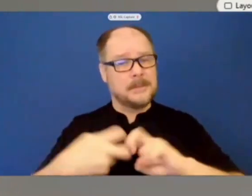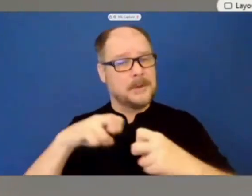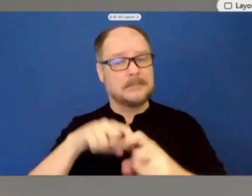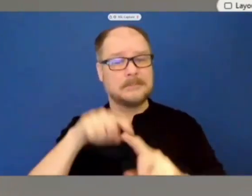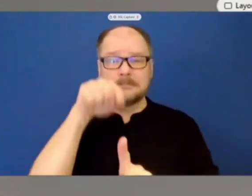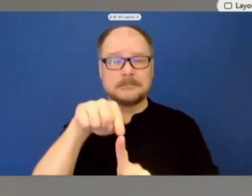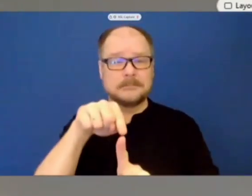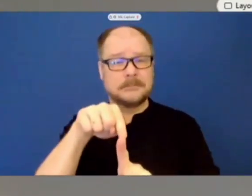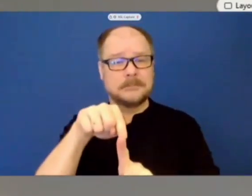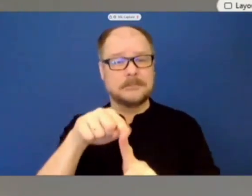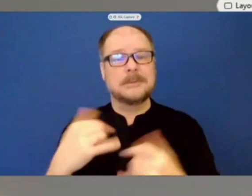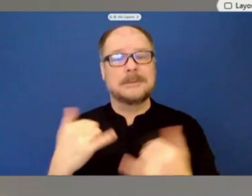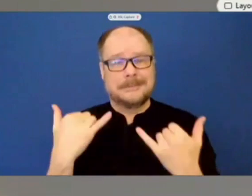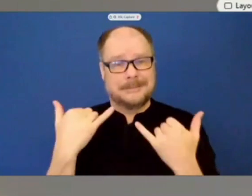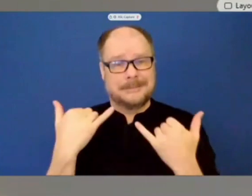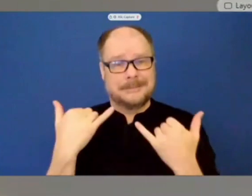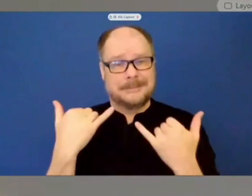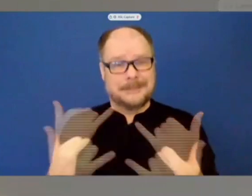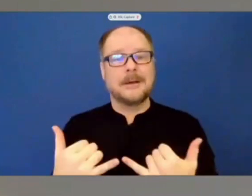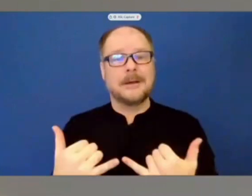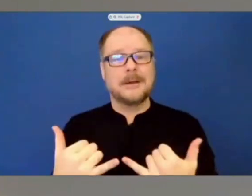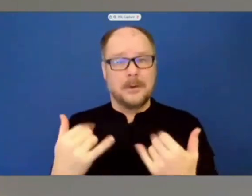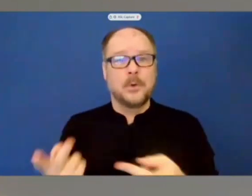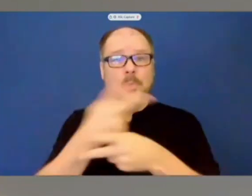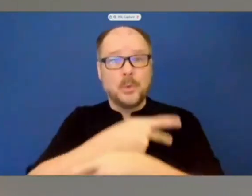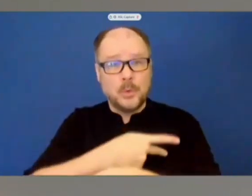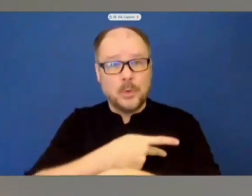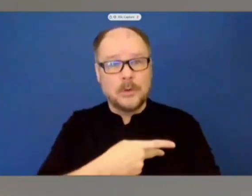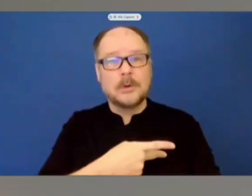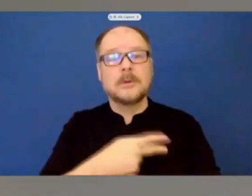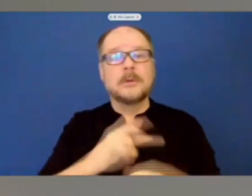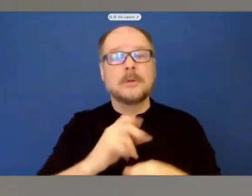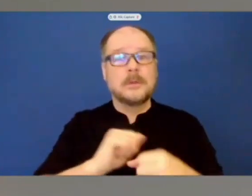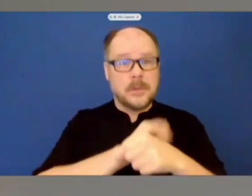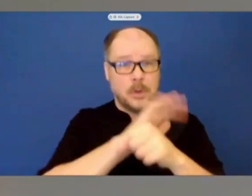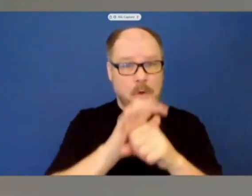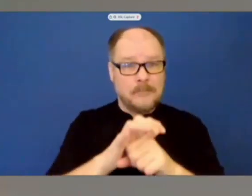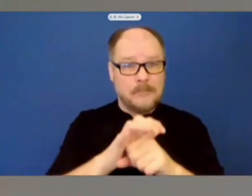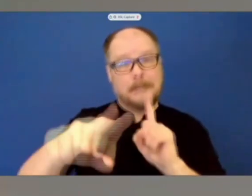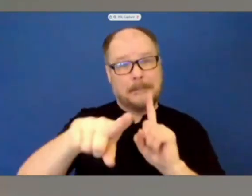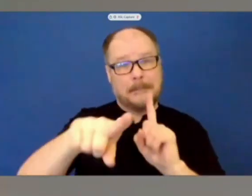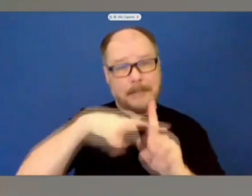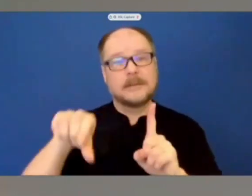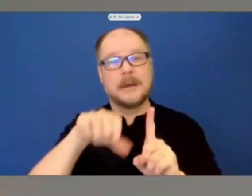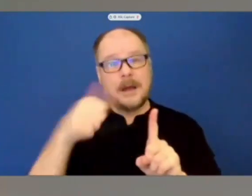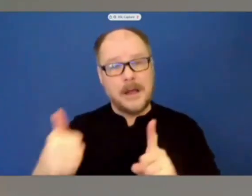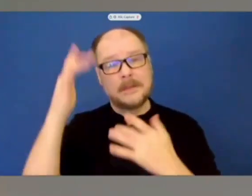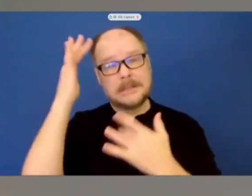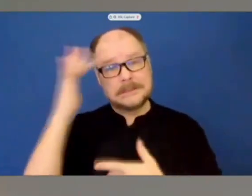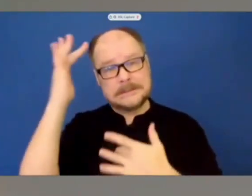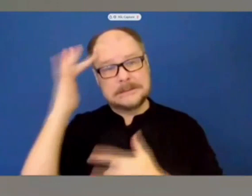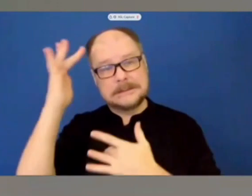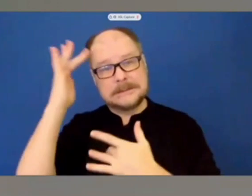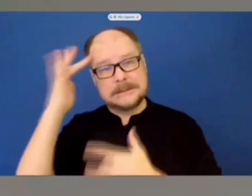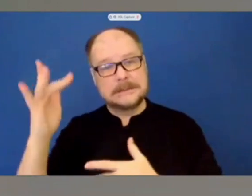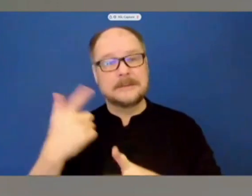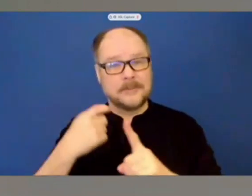have the potential for other diseases in addition to COVID at that site. And that was the reason for acting at this